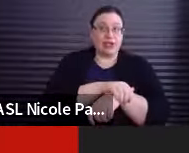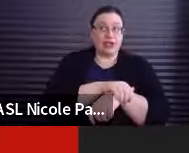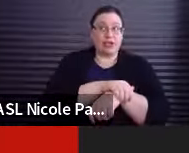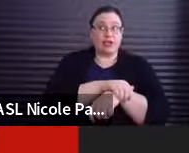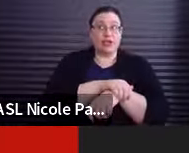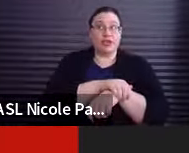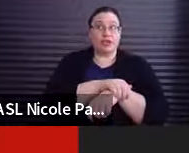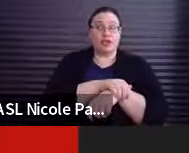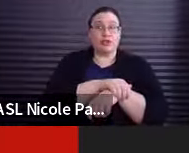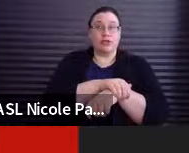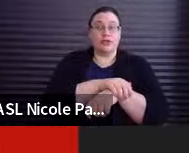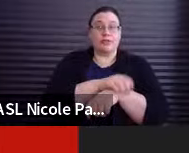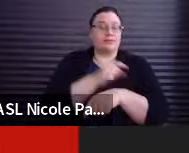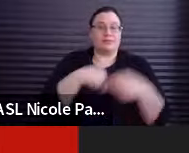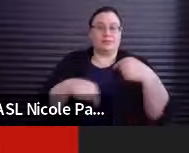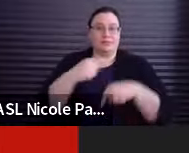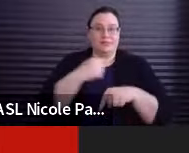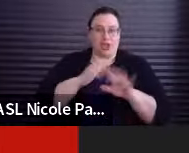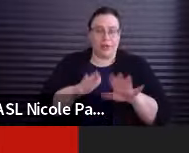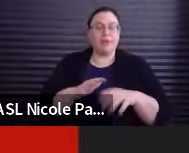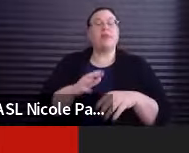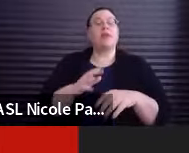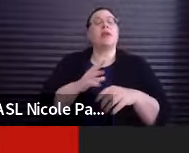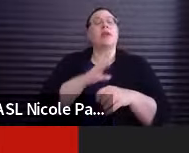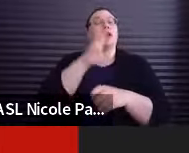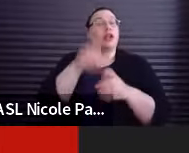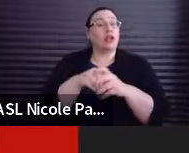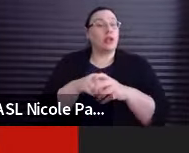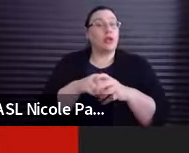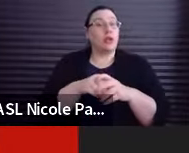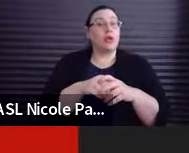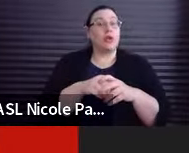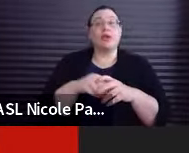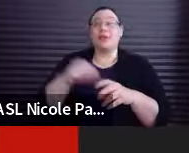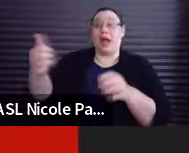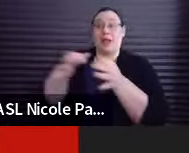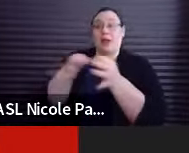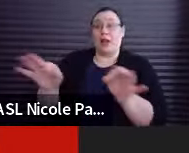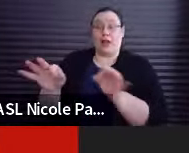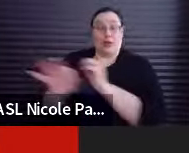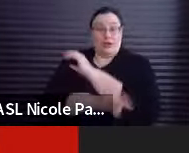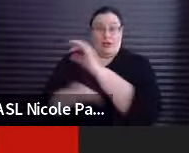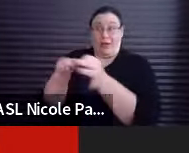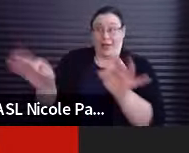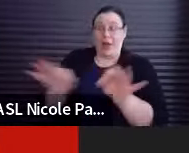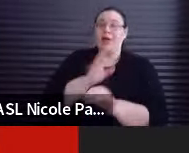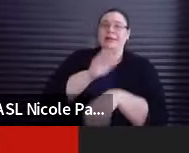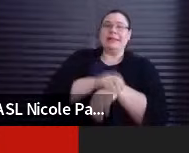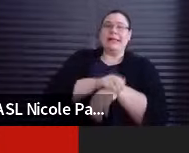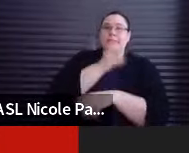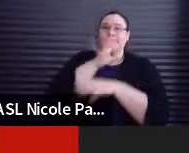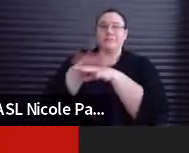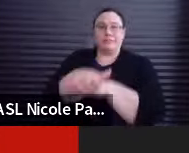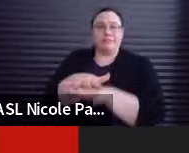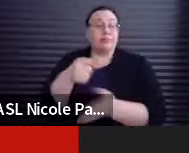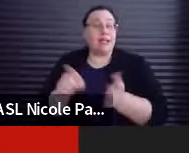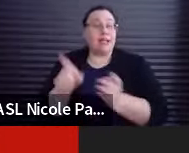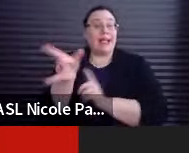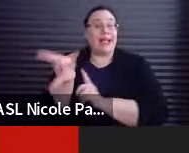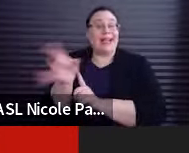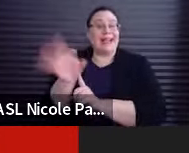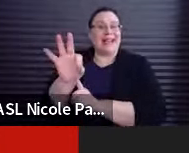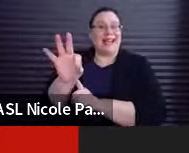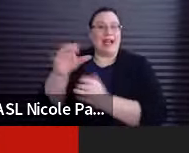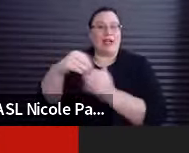language, it covers your foreign language into English, and the rate is $89 per hour with